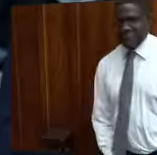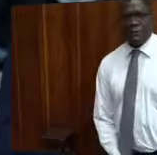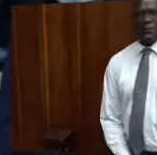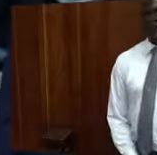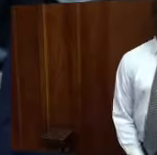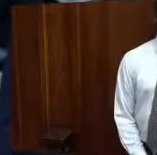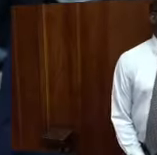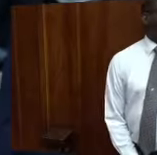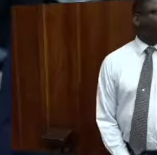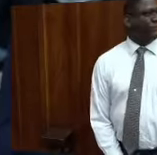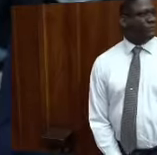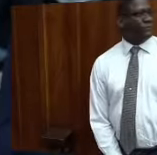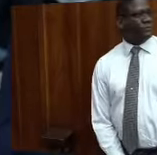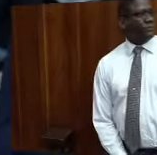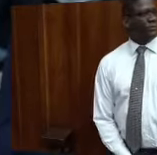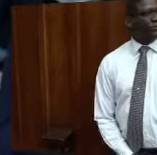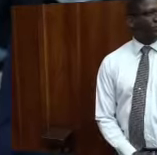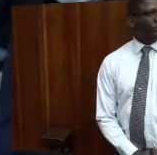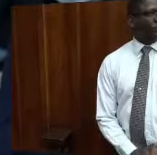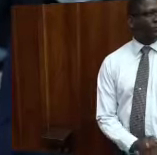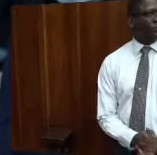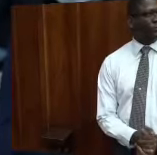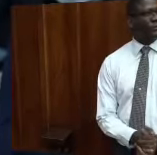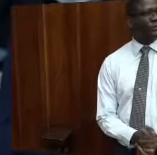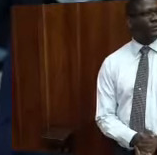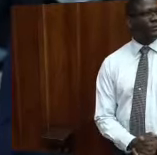Mr. Speaker, quite apart from our core beliefs,